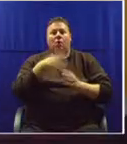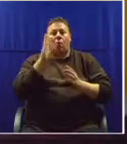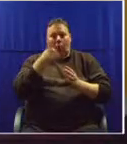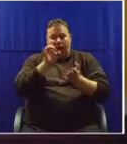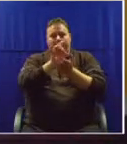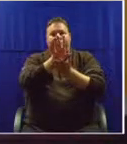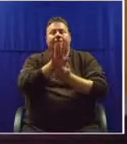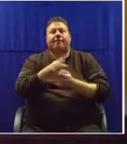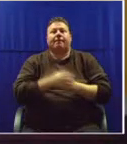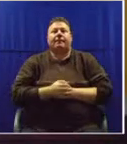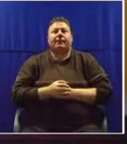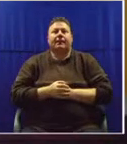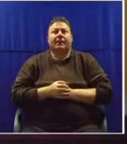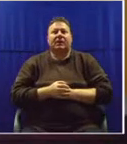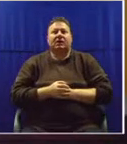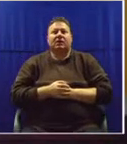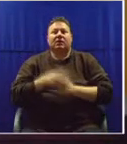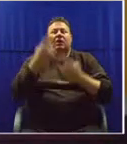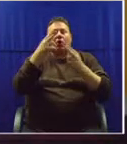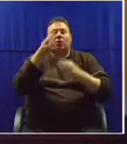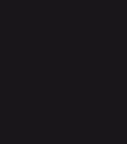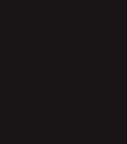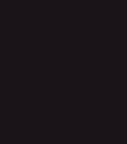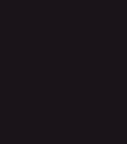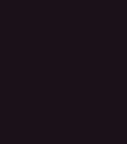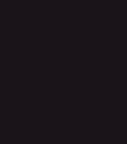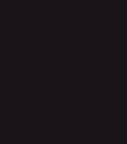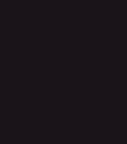out. Honorable Mente.